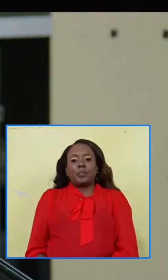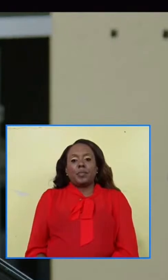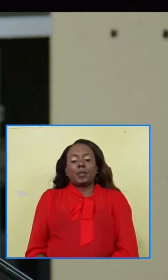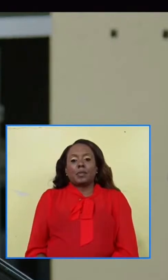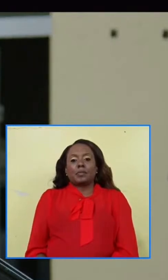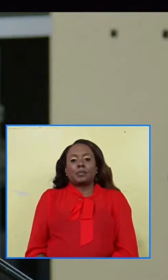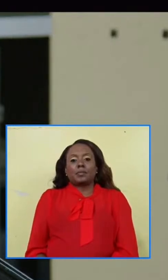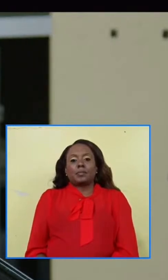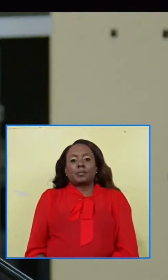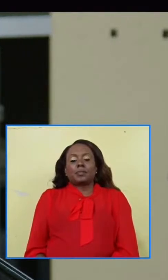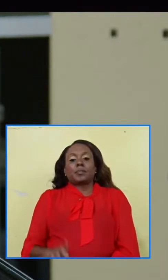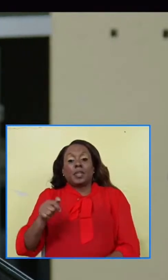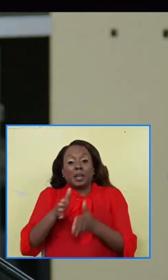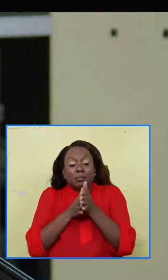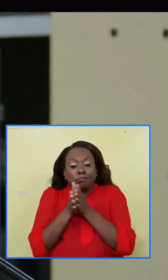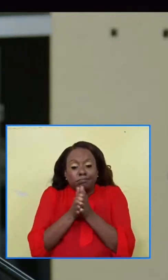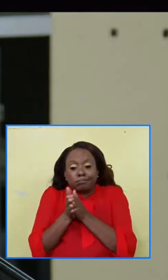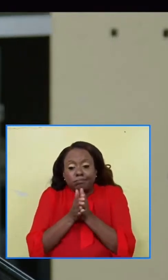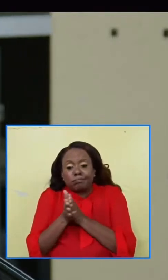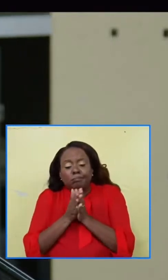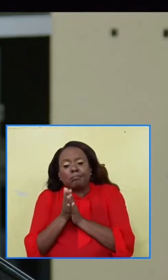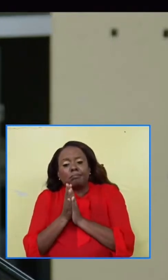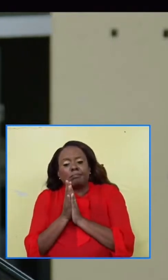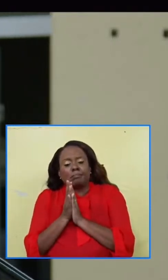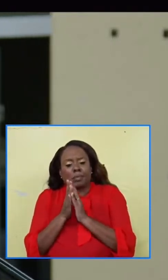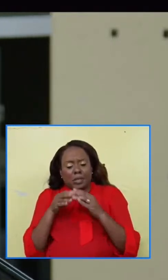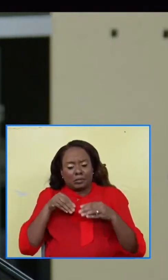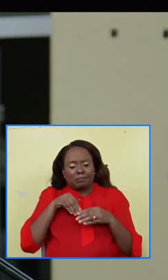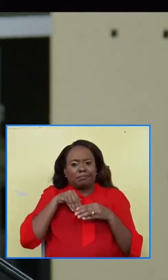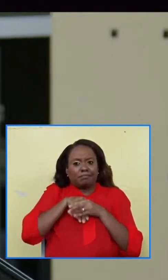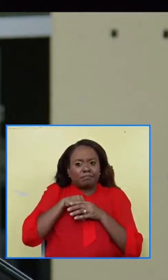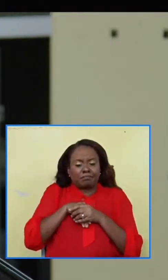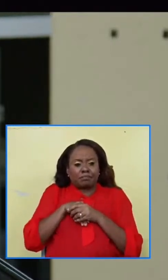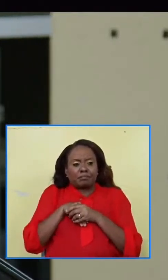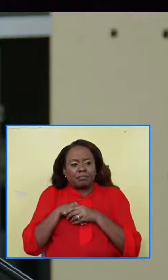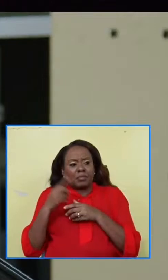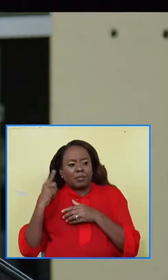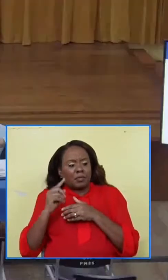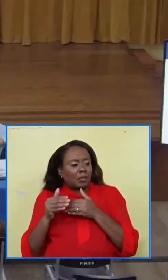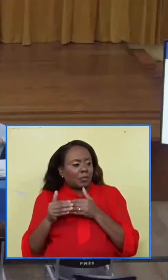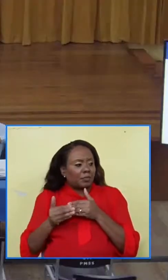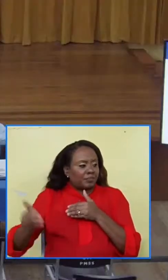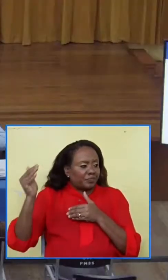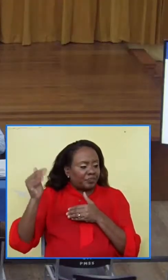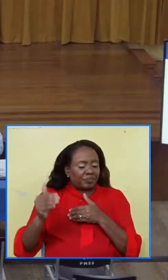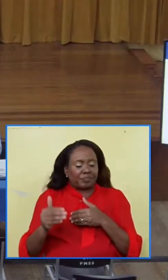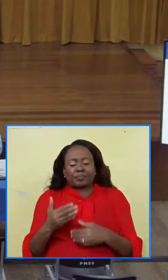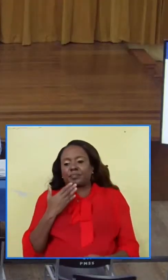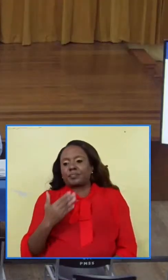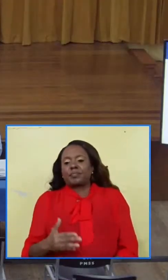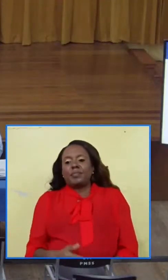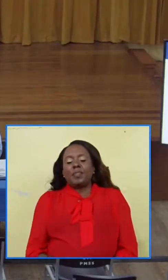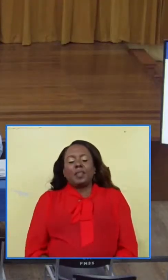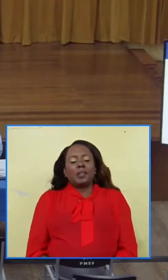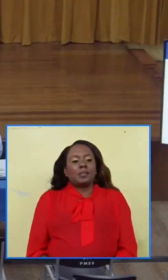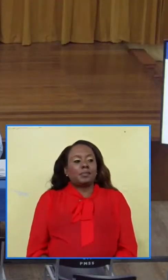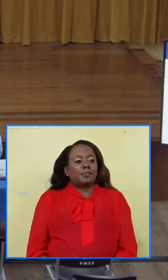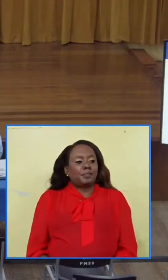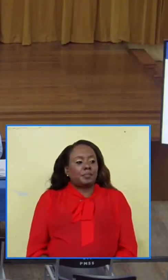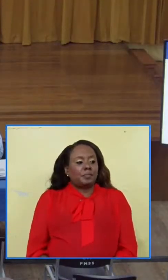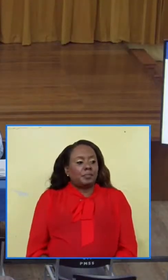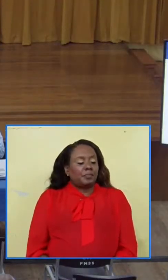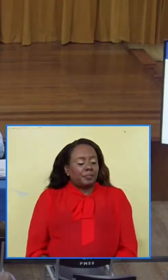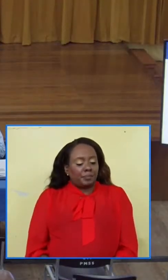is the momentum, the guts to go forward. Amen. Thank you.